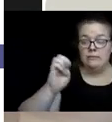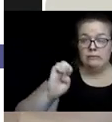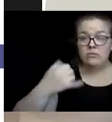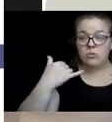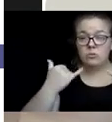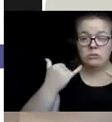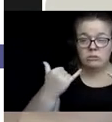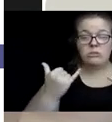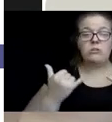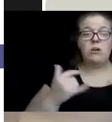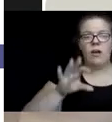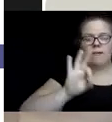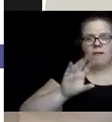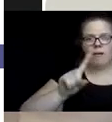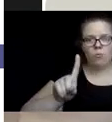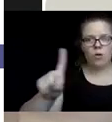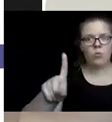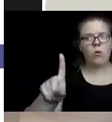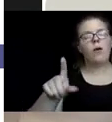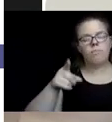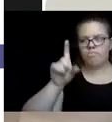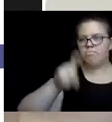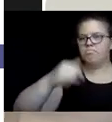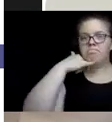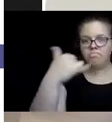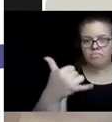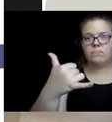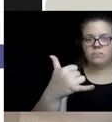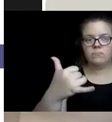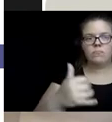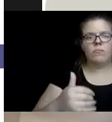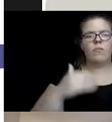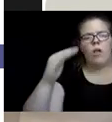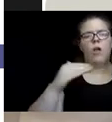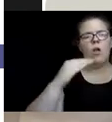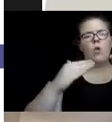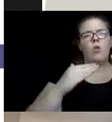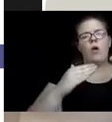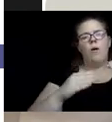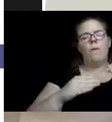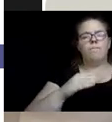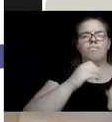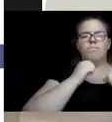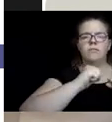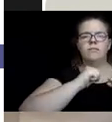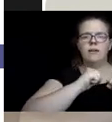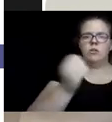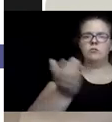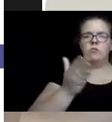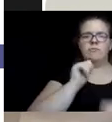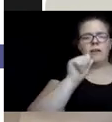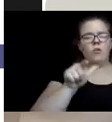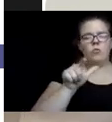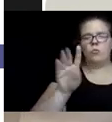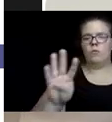now, 911 is the place to call. Adult Protective Services is not a 24/7 agency,